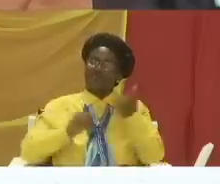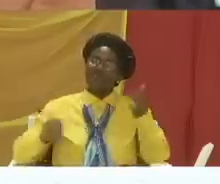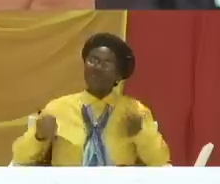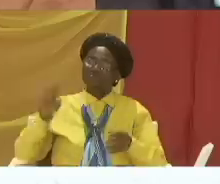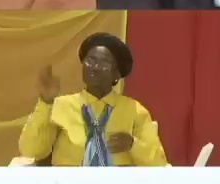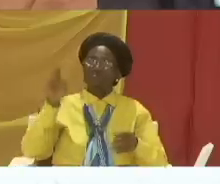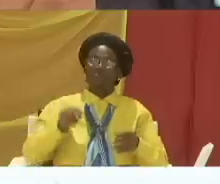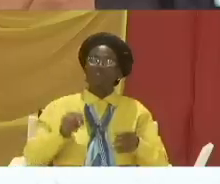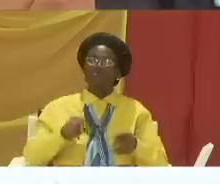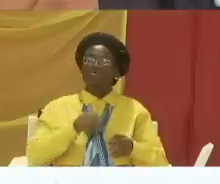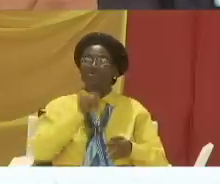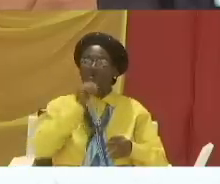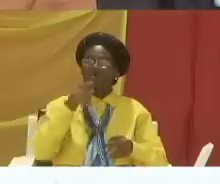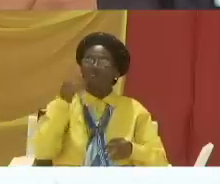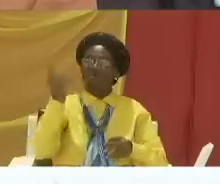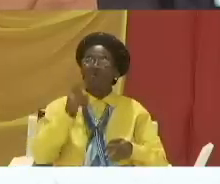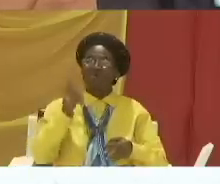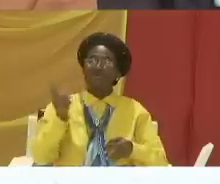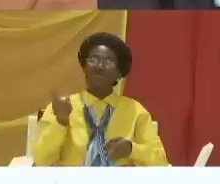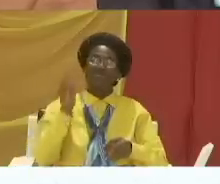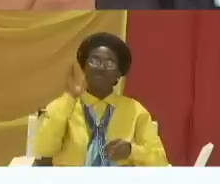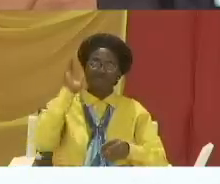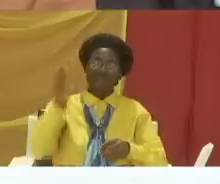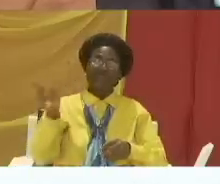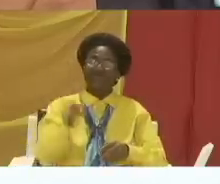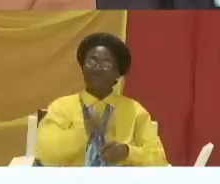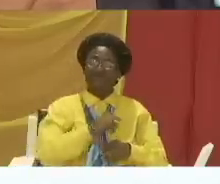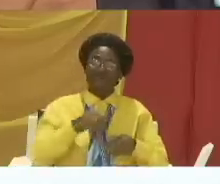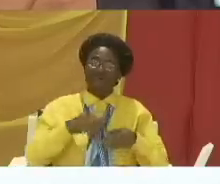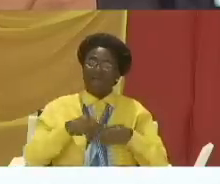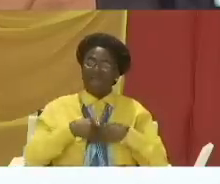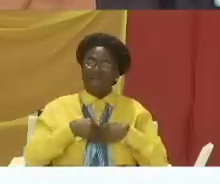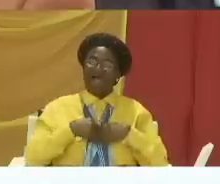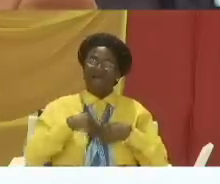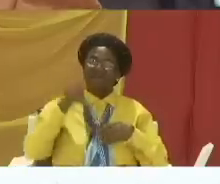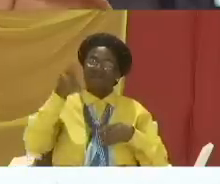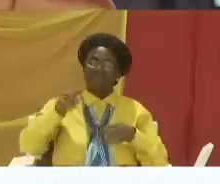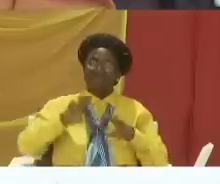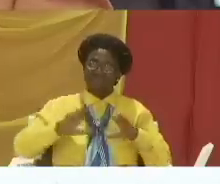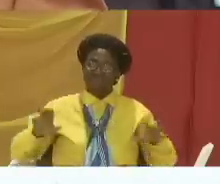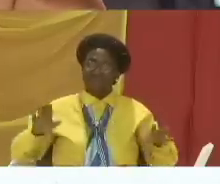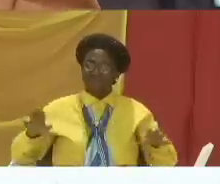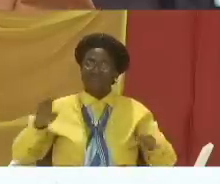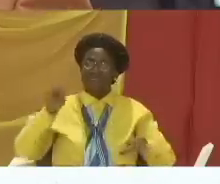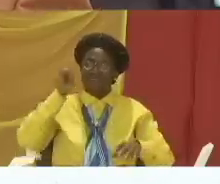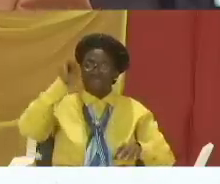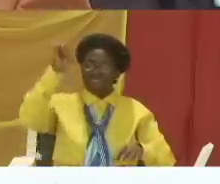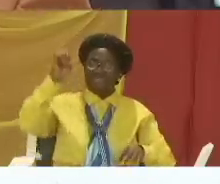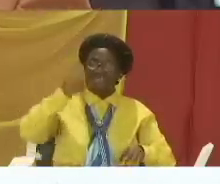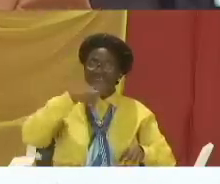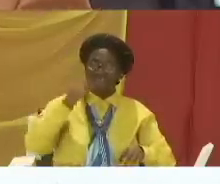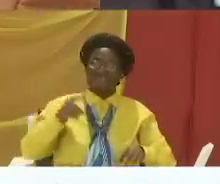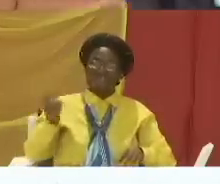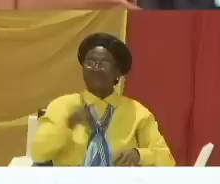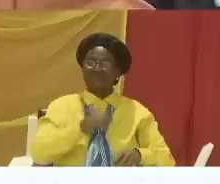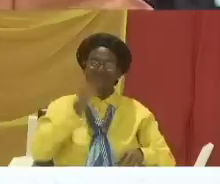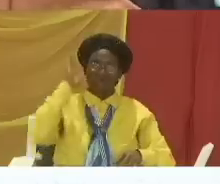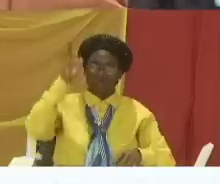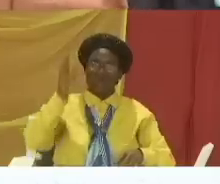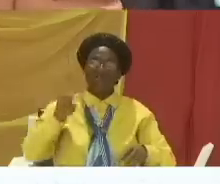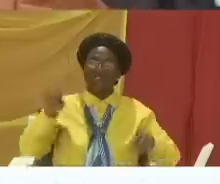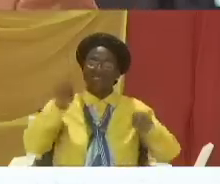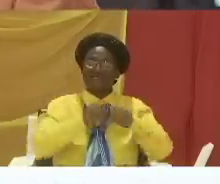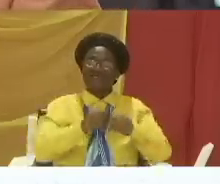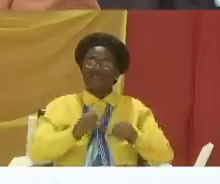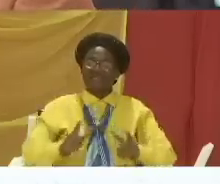Not only will you have the children, because he said none will be barren, he said you will even live long to